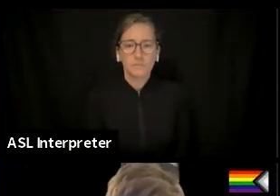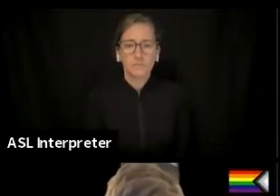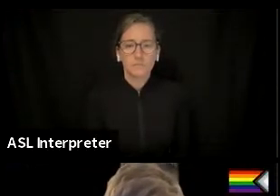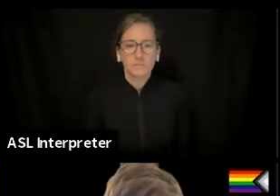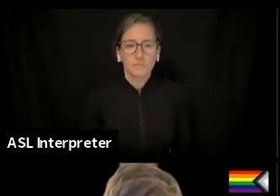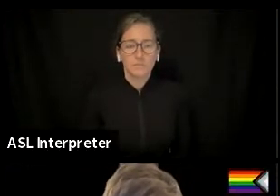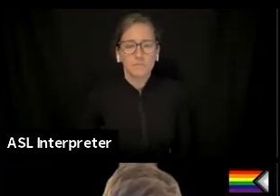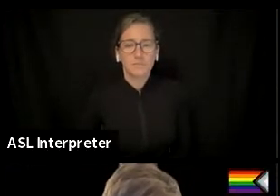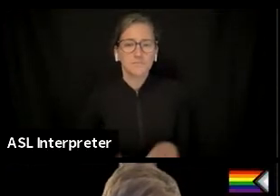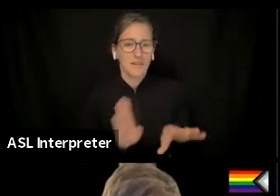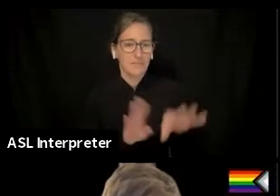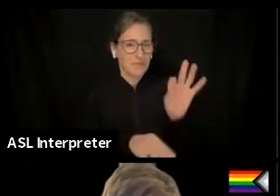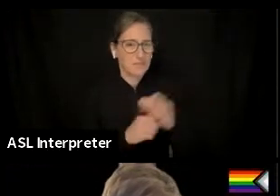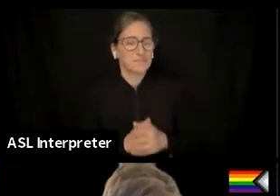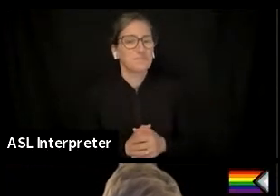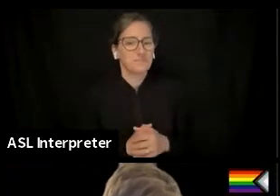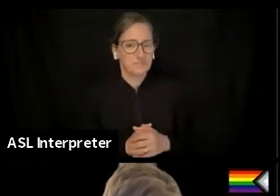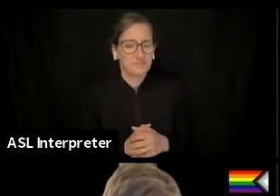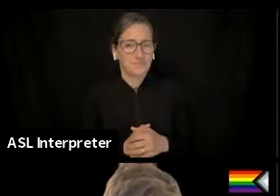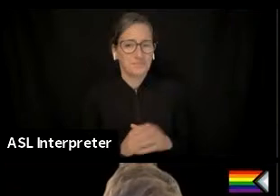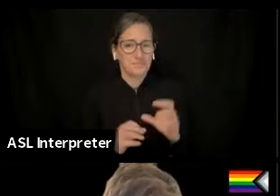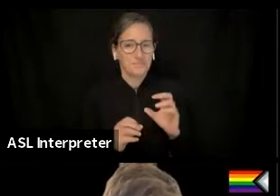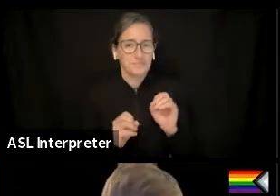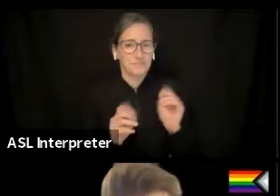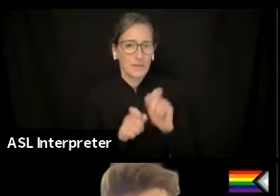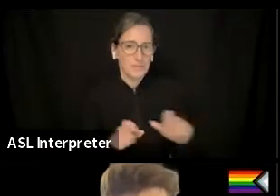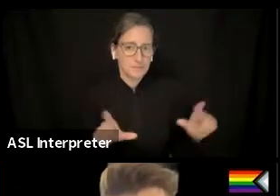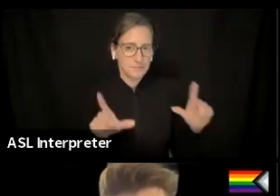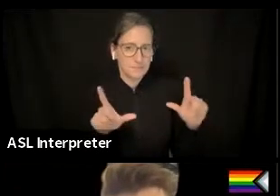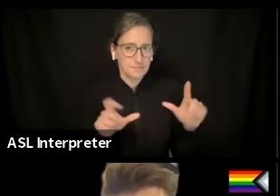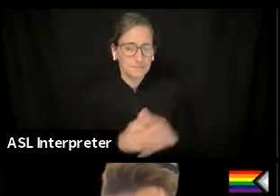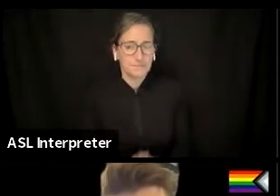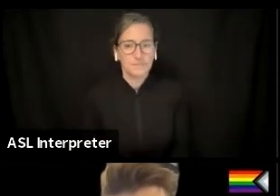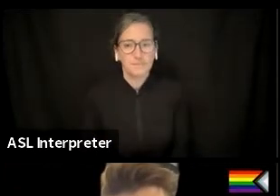There they are. Now I'll share my screen.